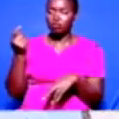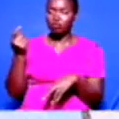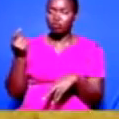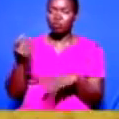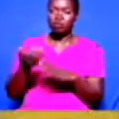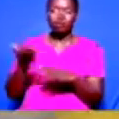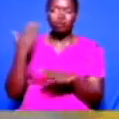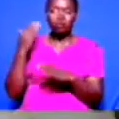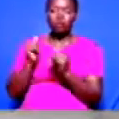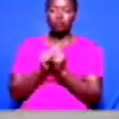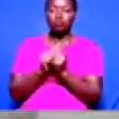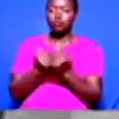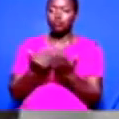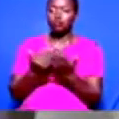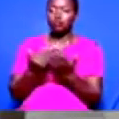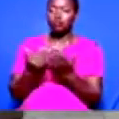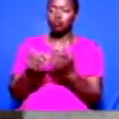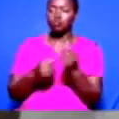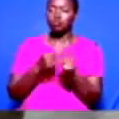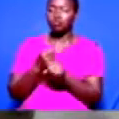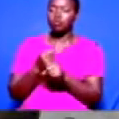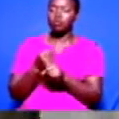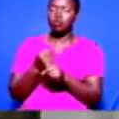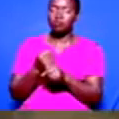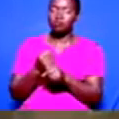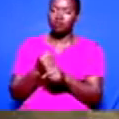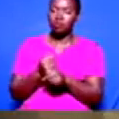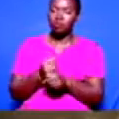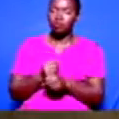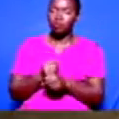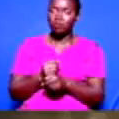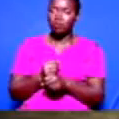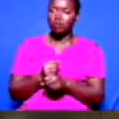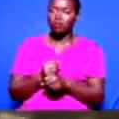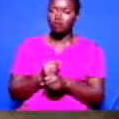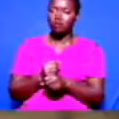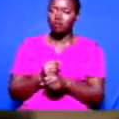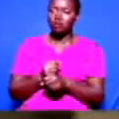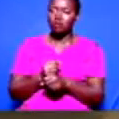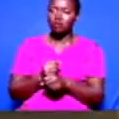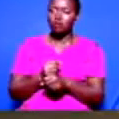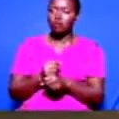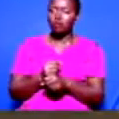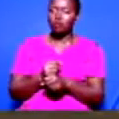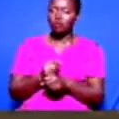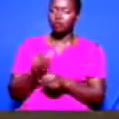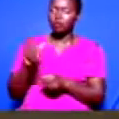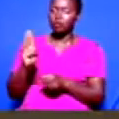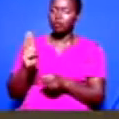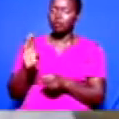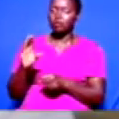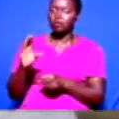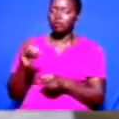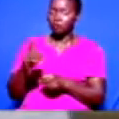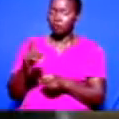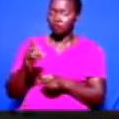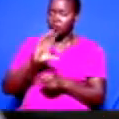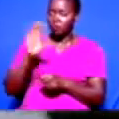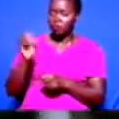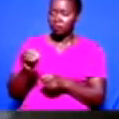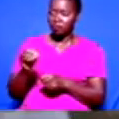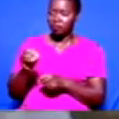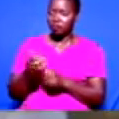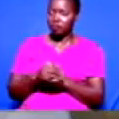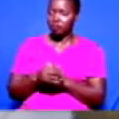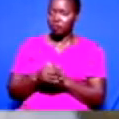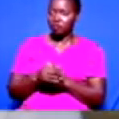or so years. Directed and produced by Sam Soko, through his company LBX Africa in collaboration with We Are